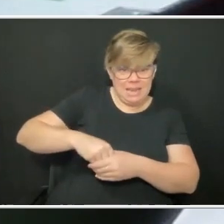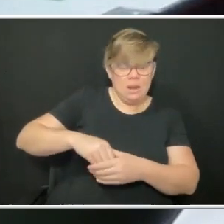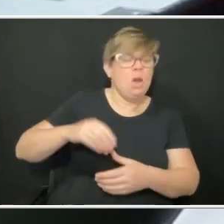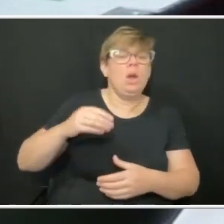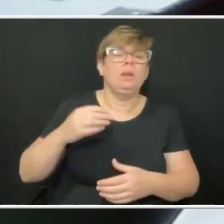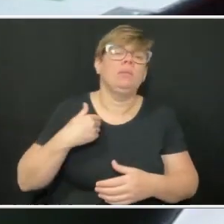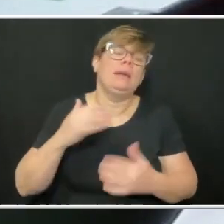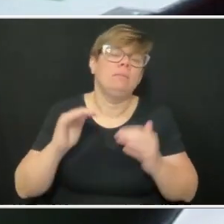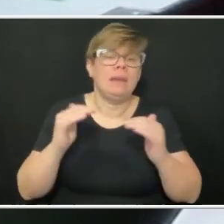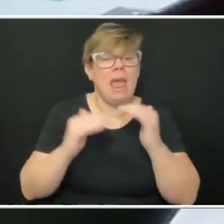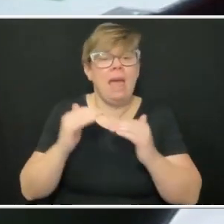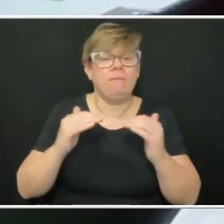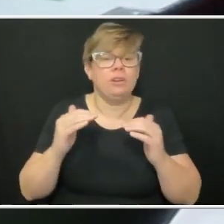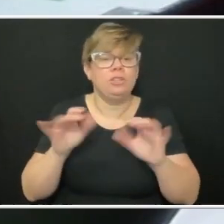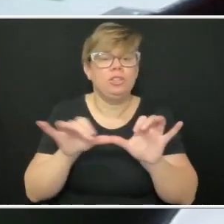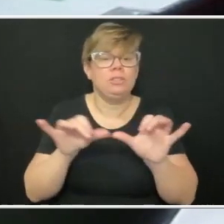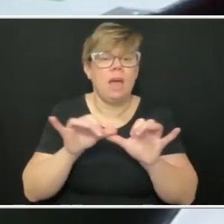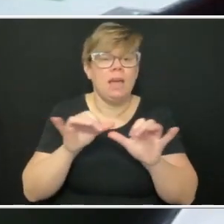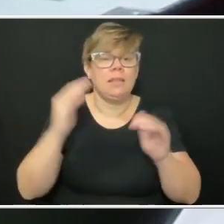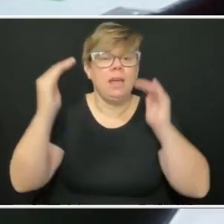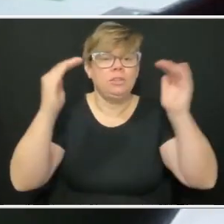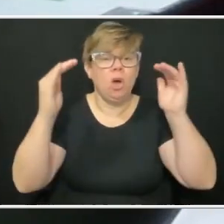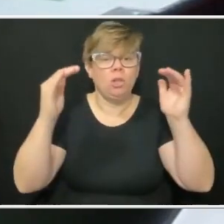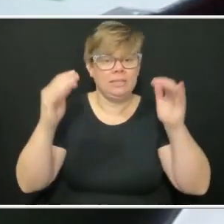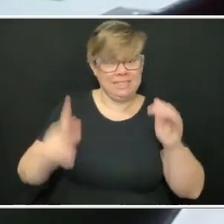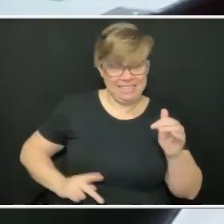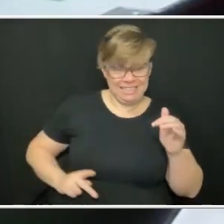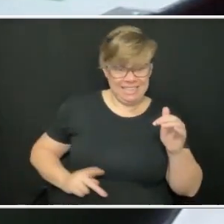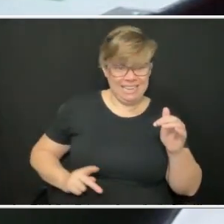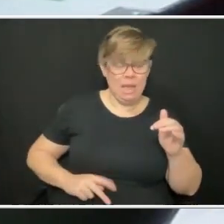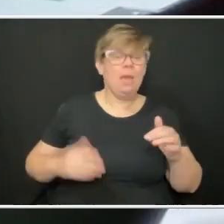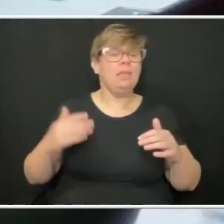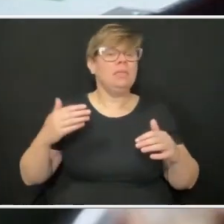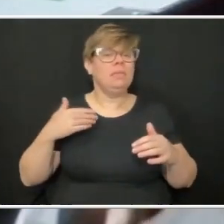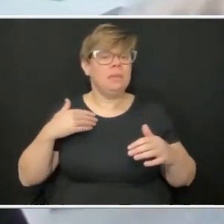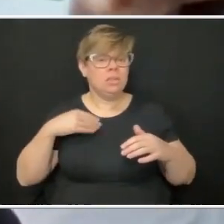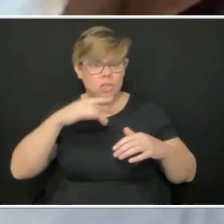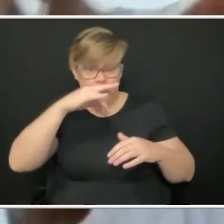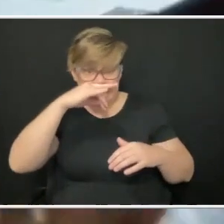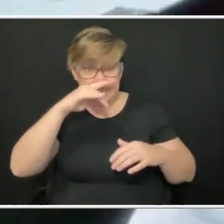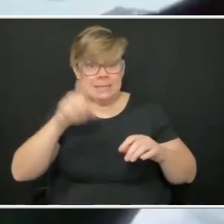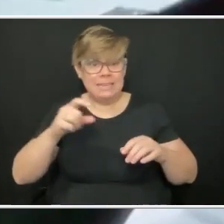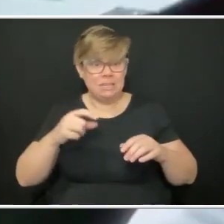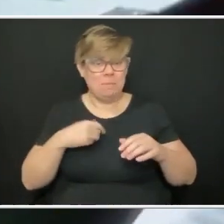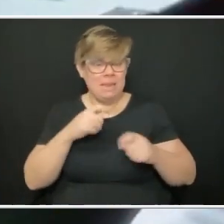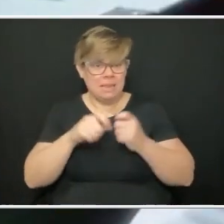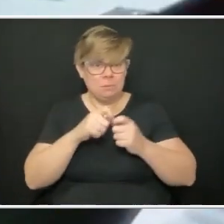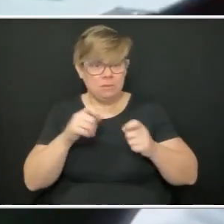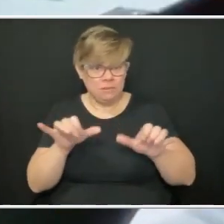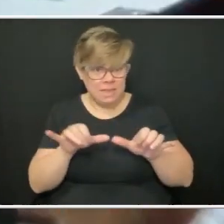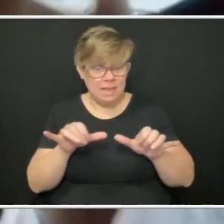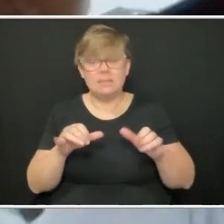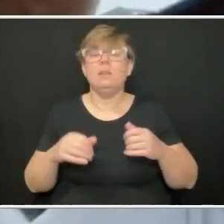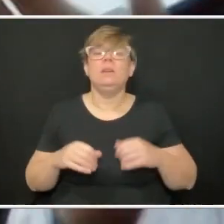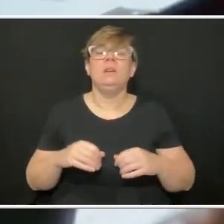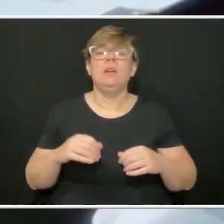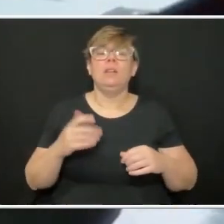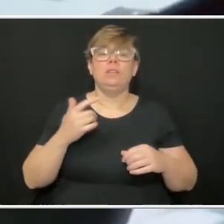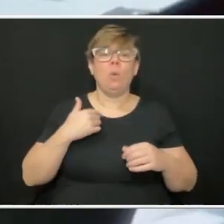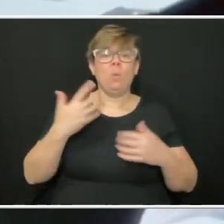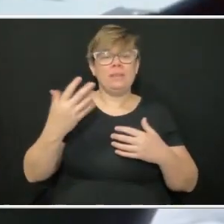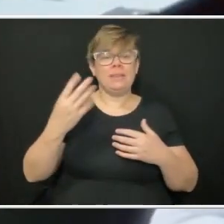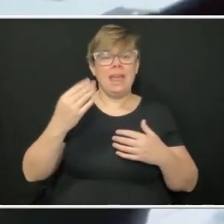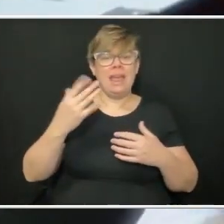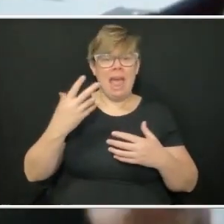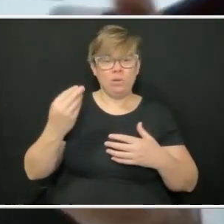kidney in their belly. When we do the operation, we kind of stay outside the belly compartment, so it's kind of more